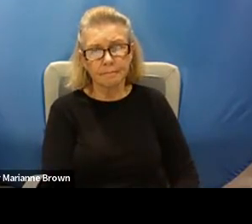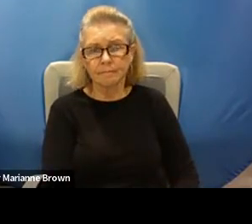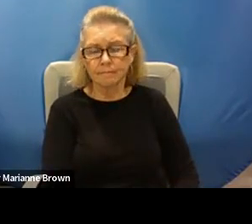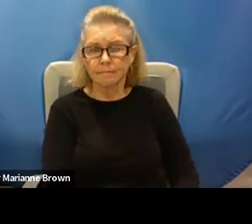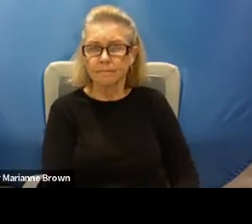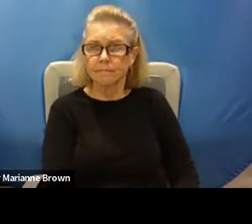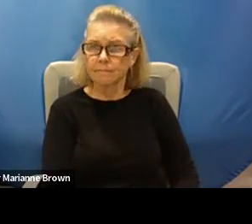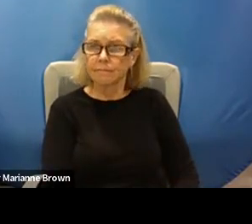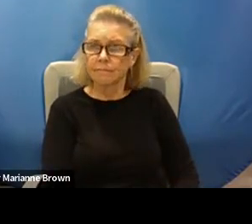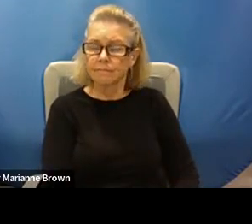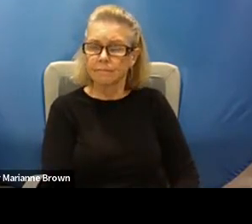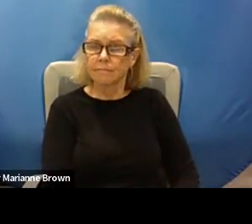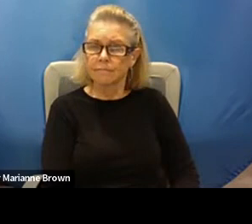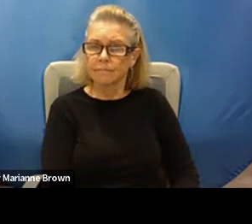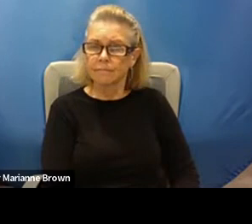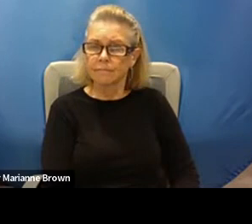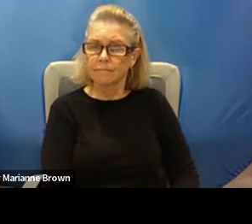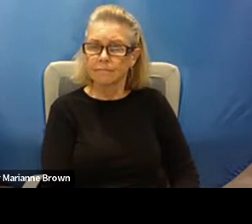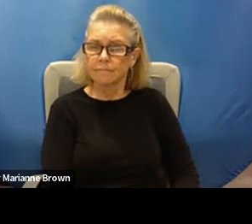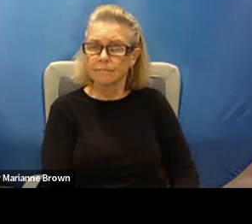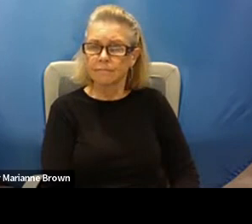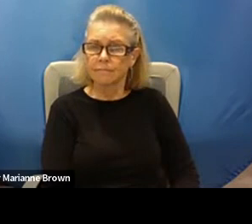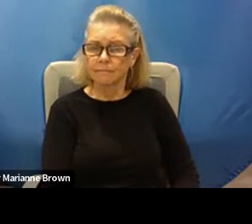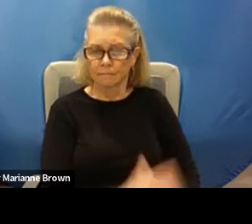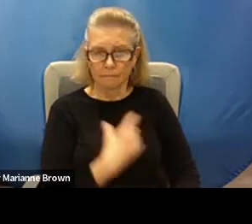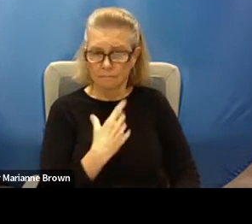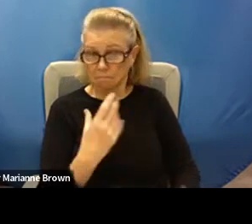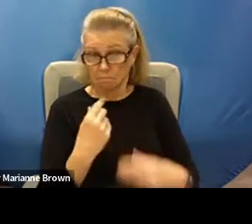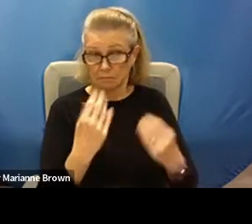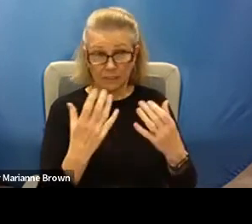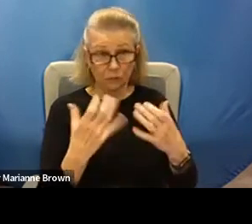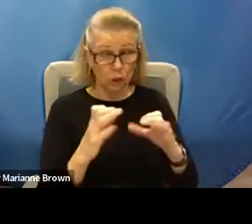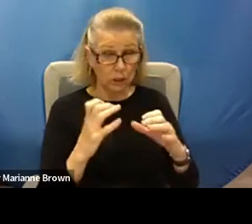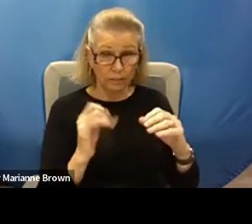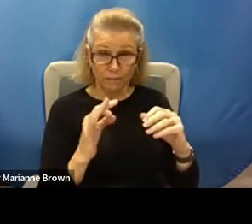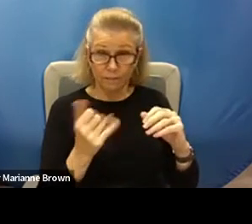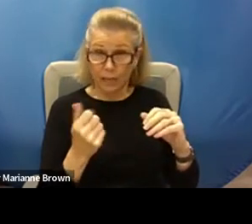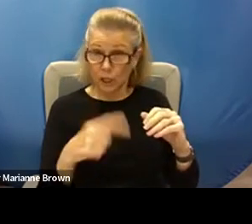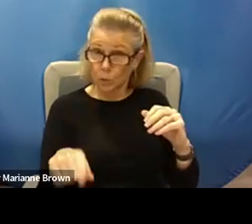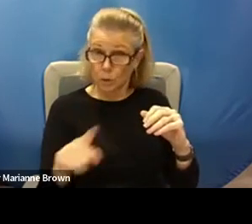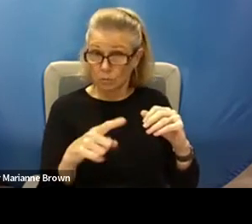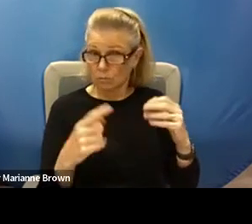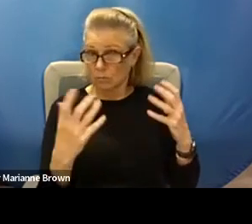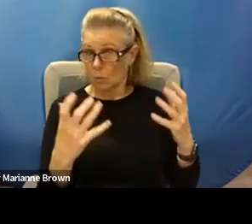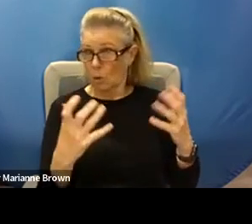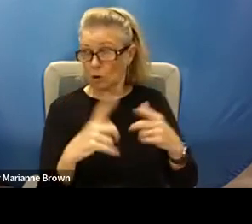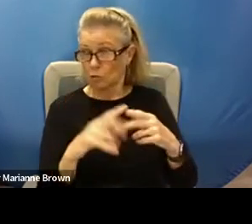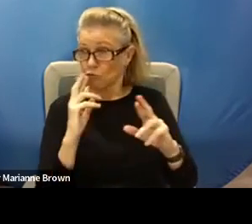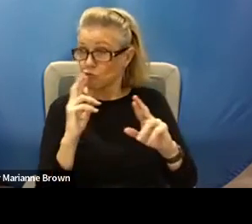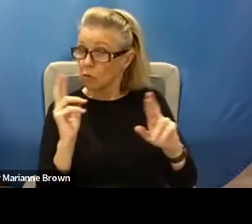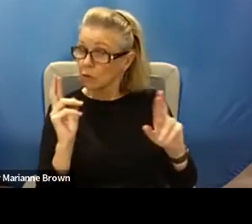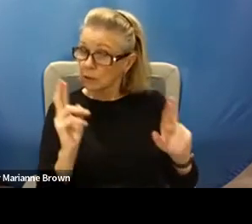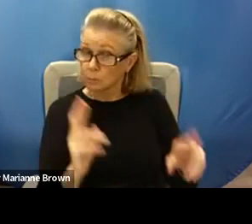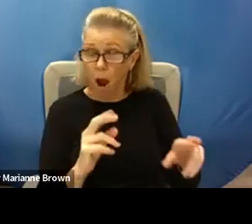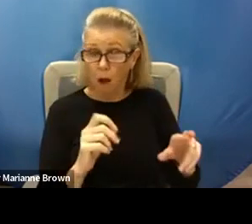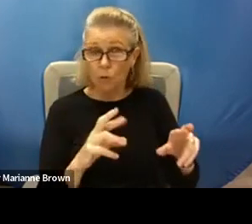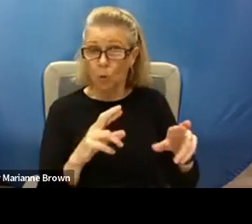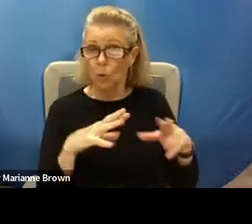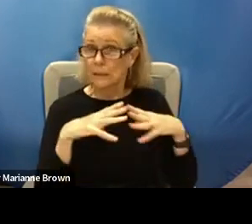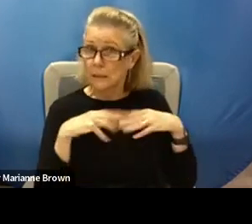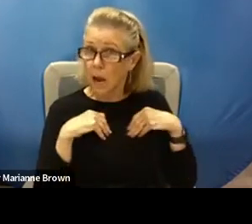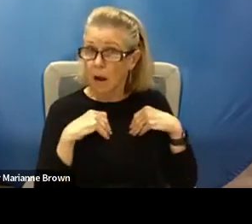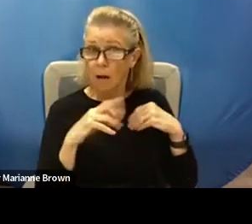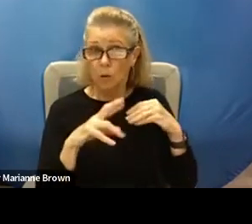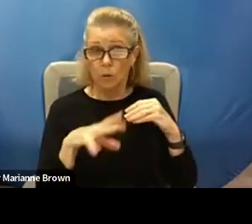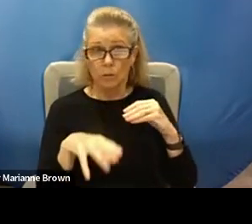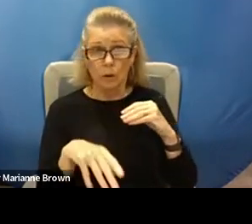So I just wanted to give a chance if anybody wanted to sort of respond or take on or